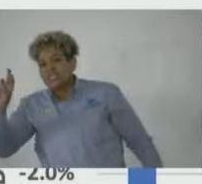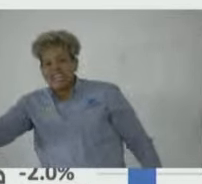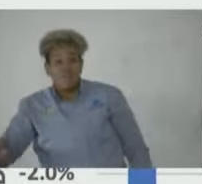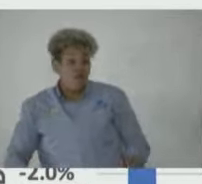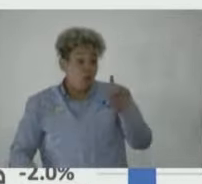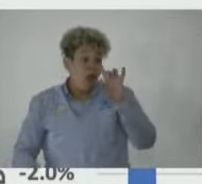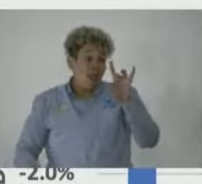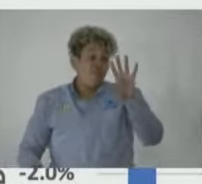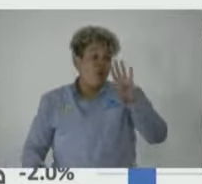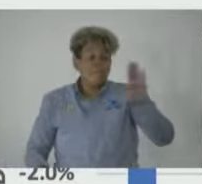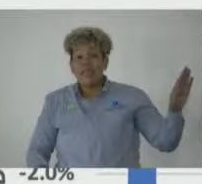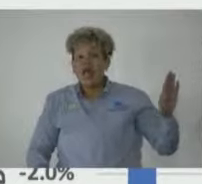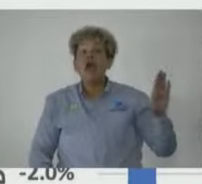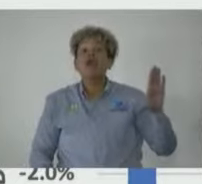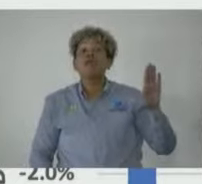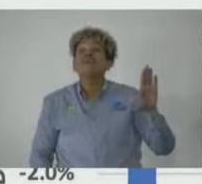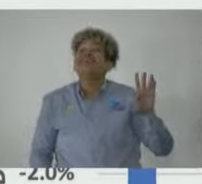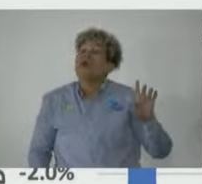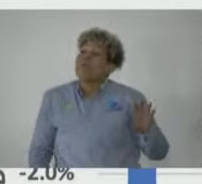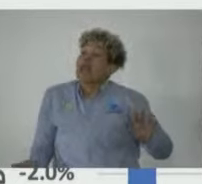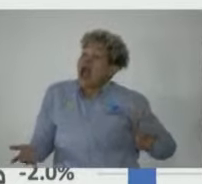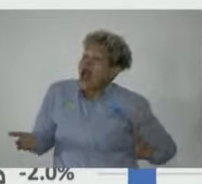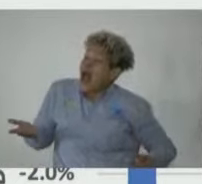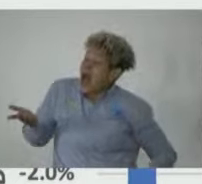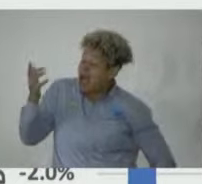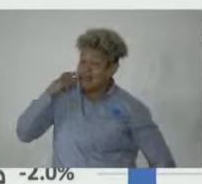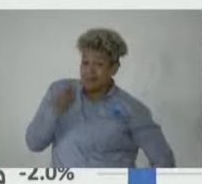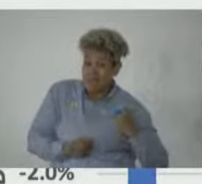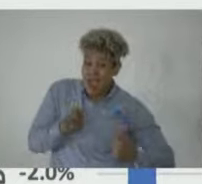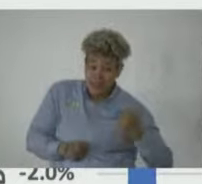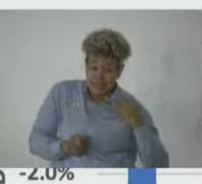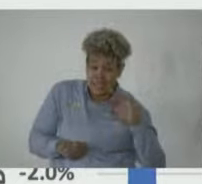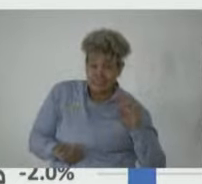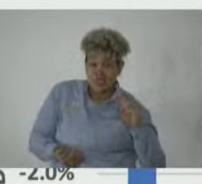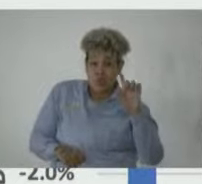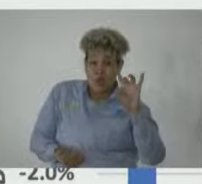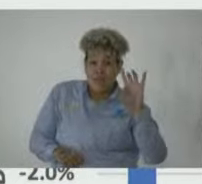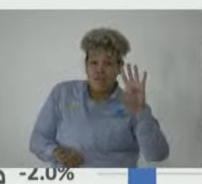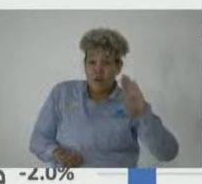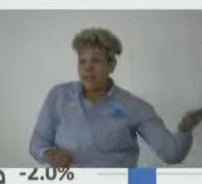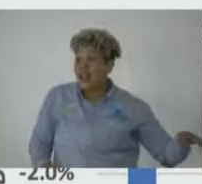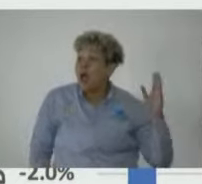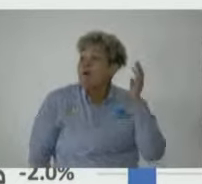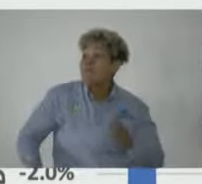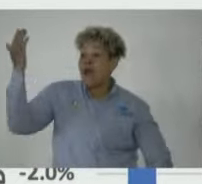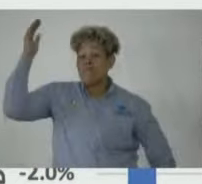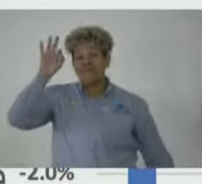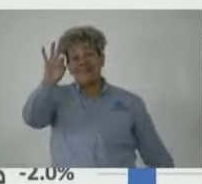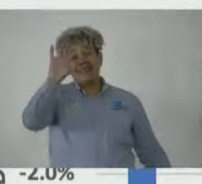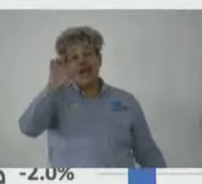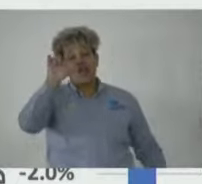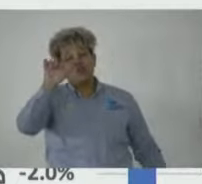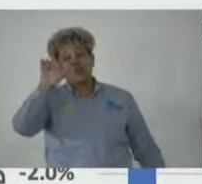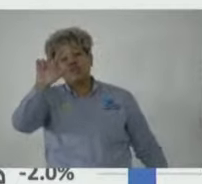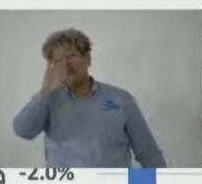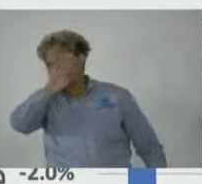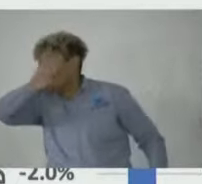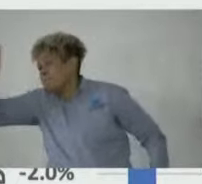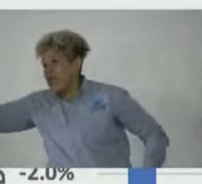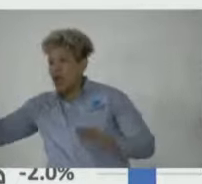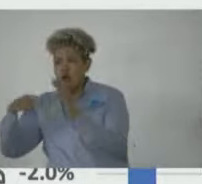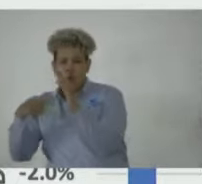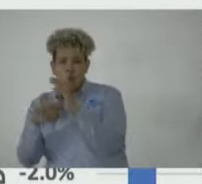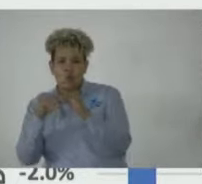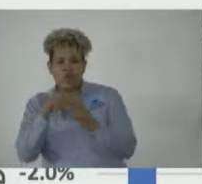$184 billion, Madam Speaker, in March 1996 to $923 billion